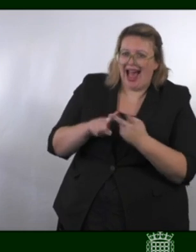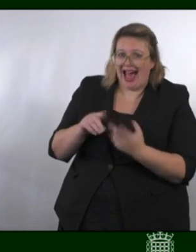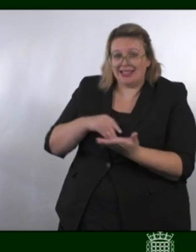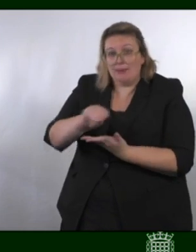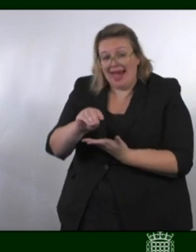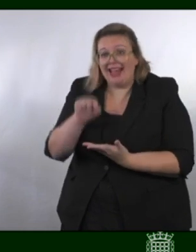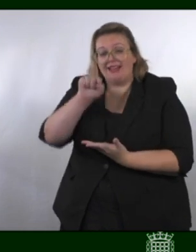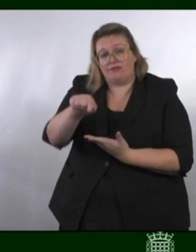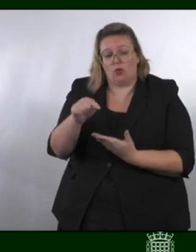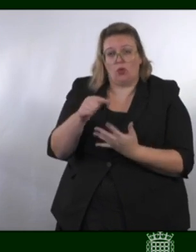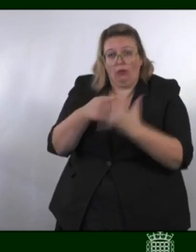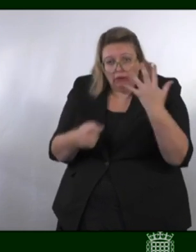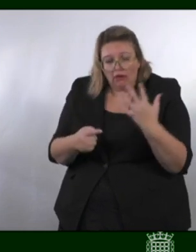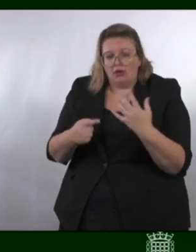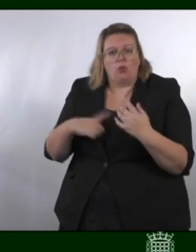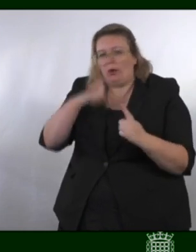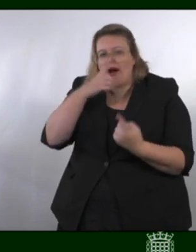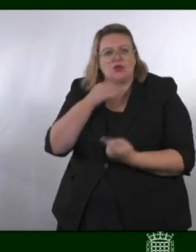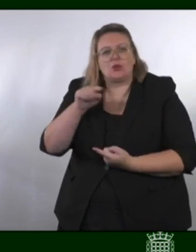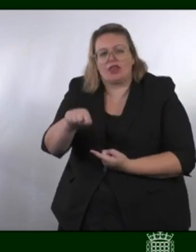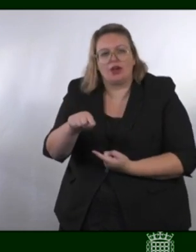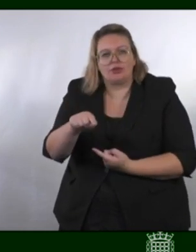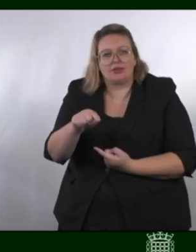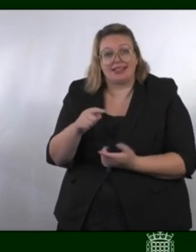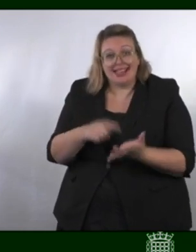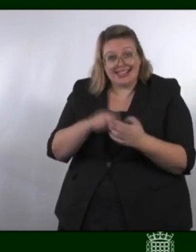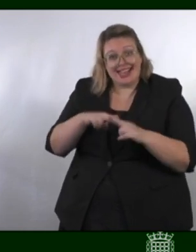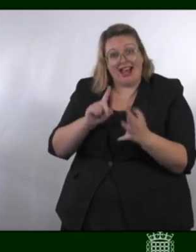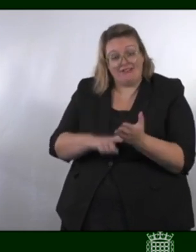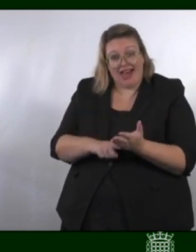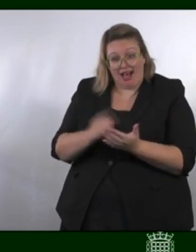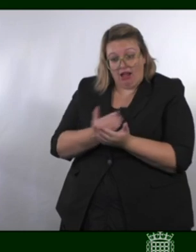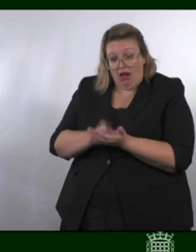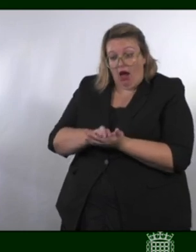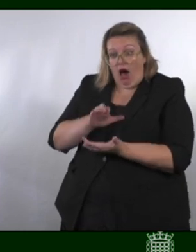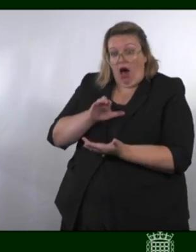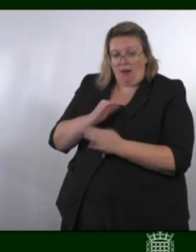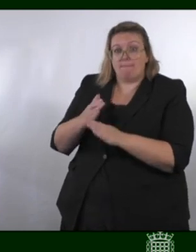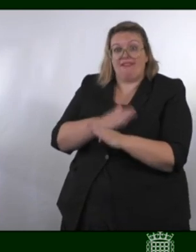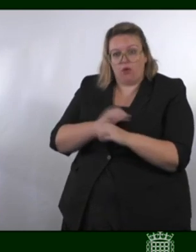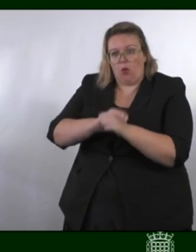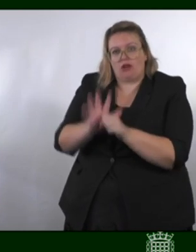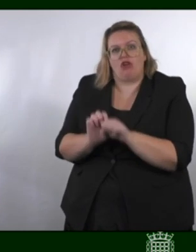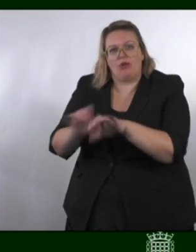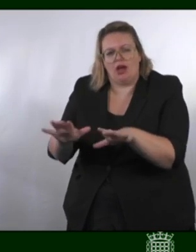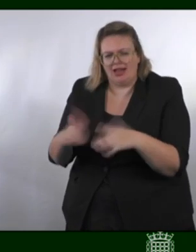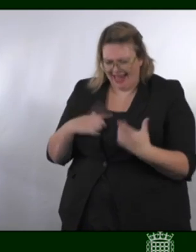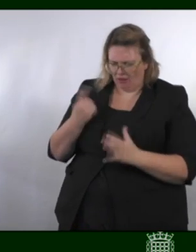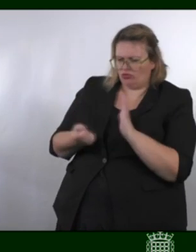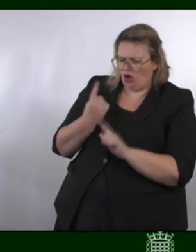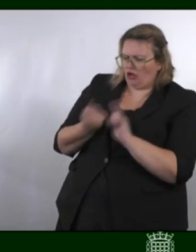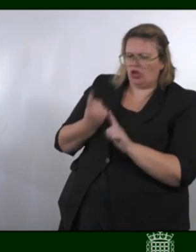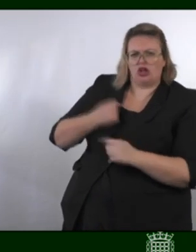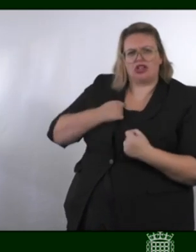cannot use, despite the fact that TfL reserves were increasing before the virus hit? Well, Mr. Speaker, I